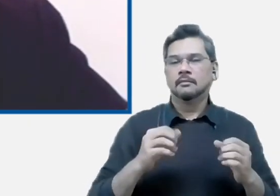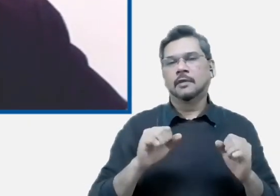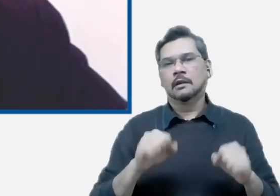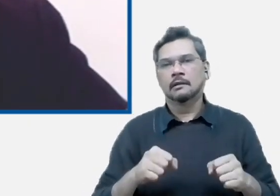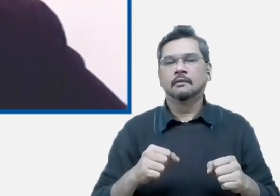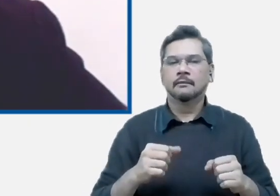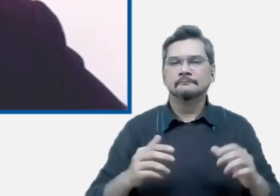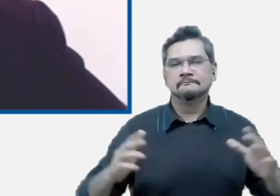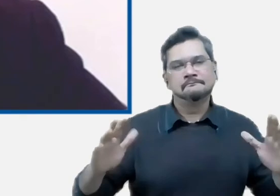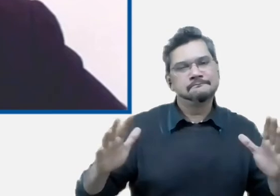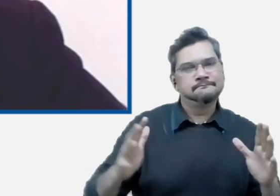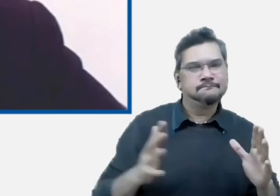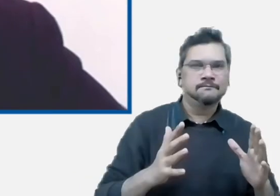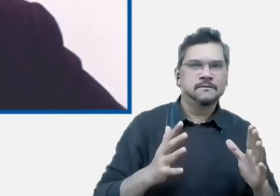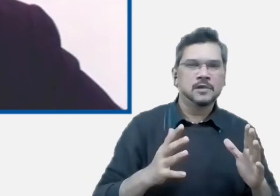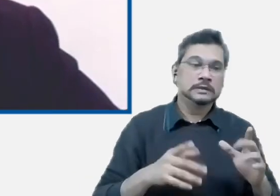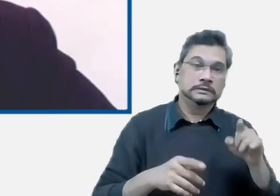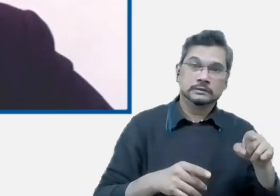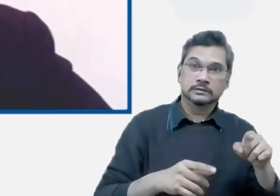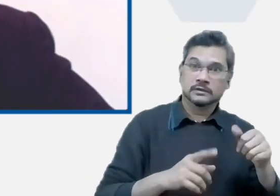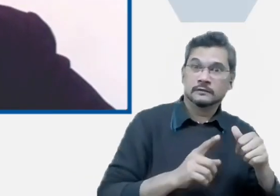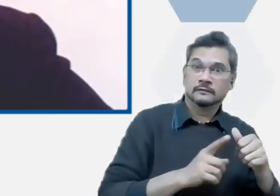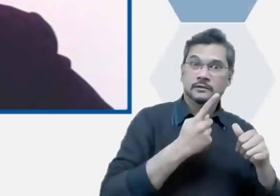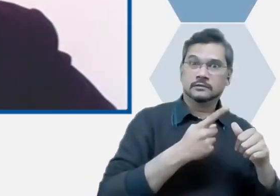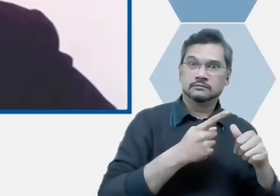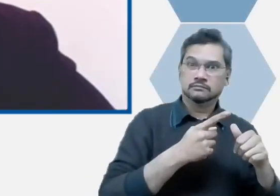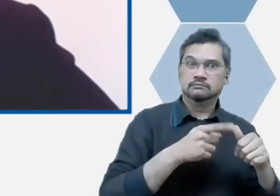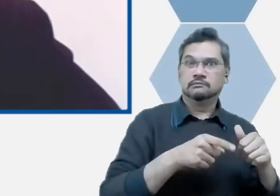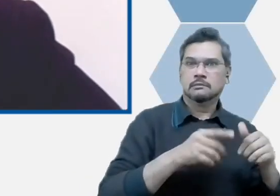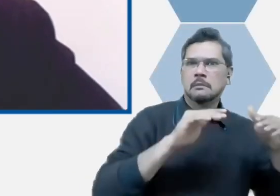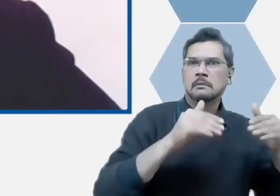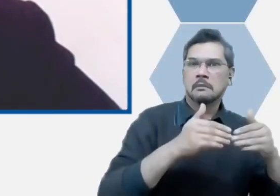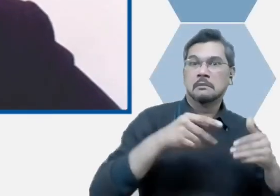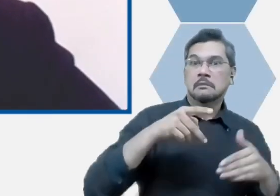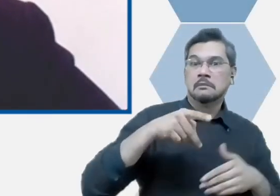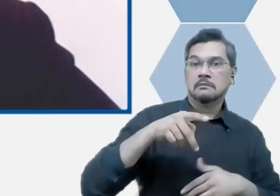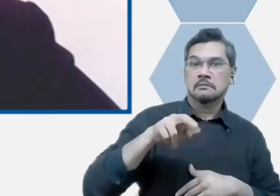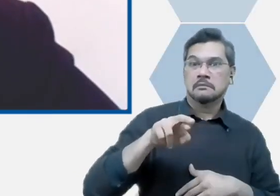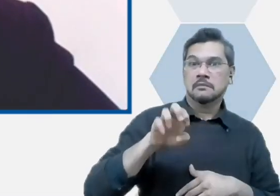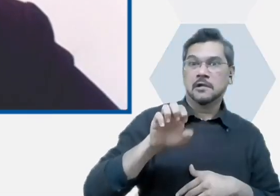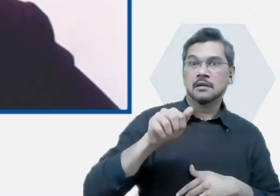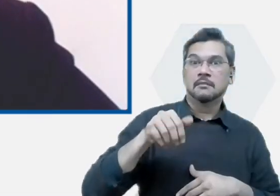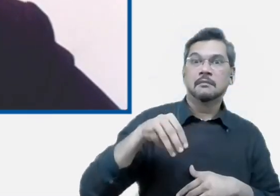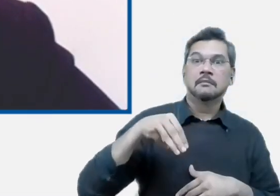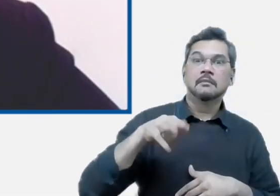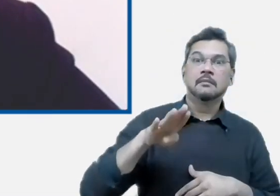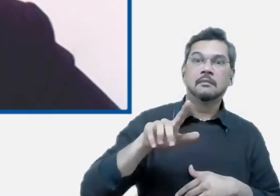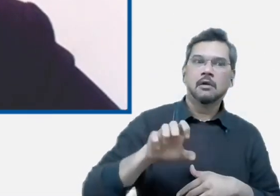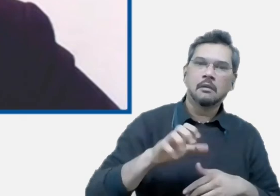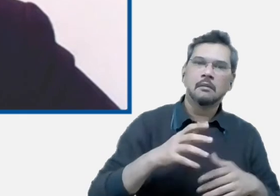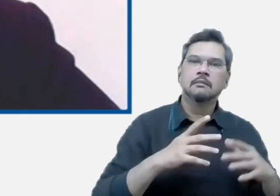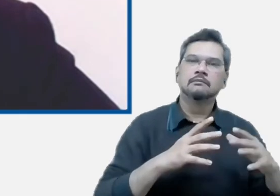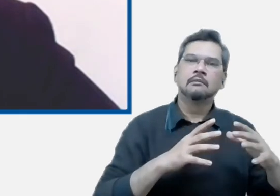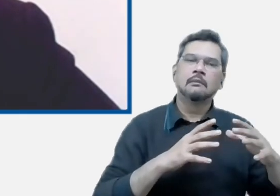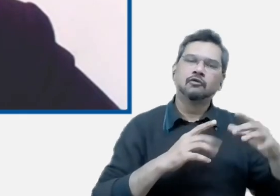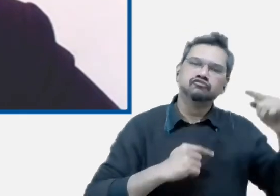will make this document more precise. But overall, I just want to say thank you all for all